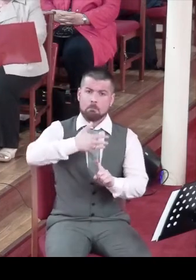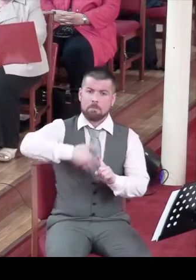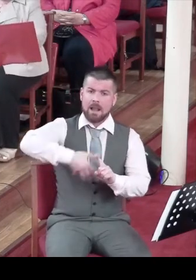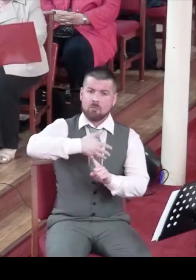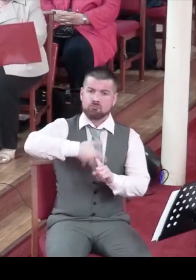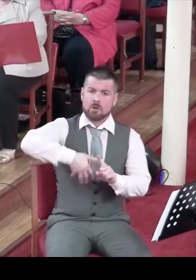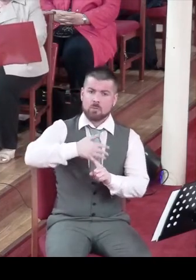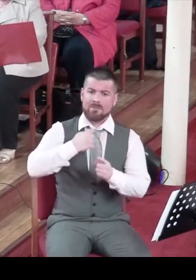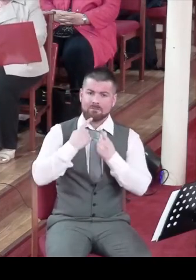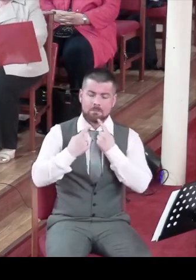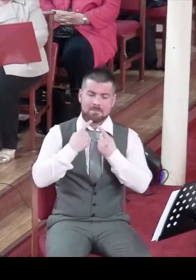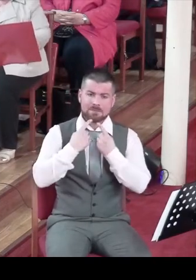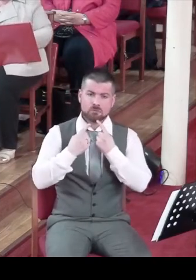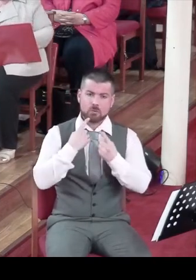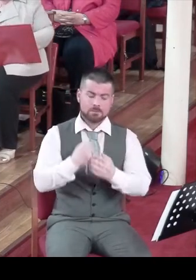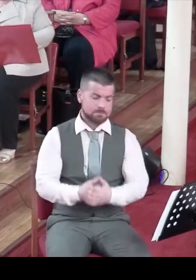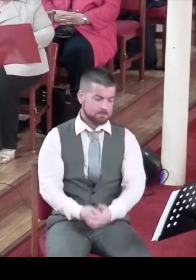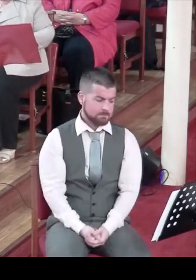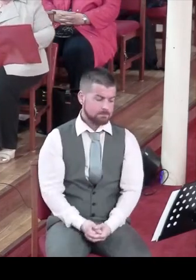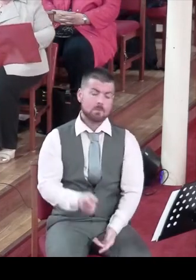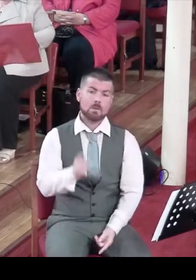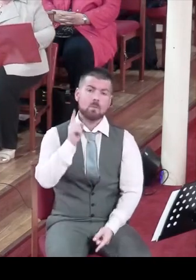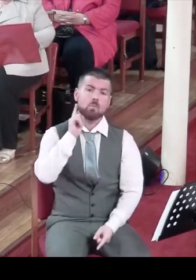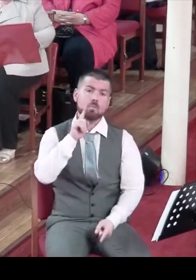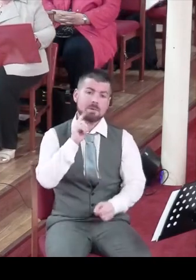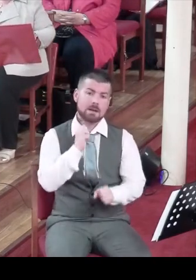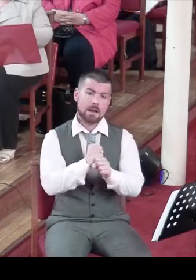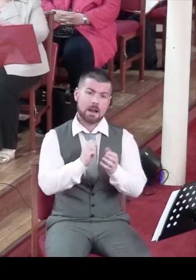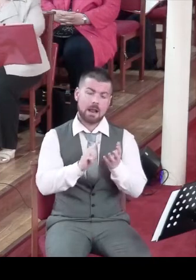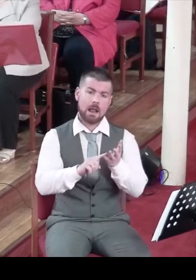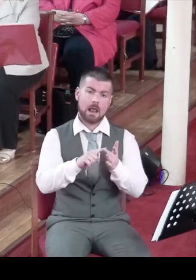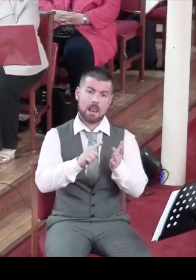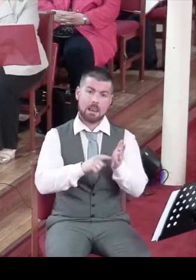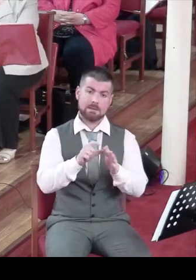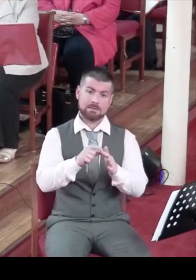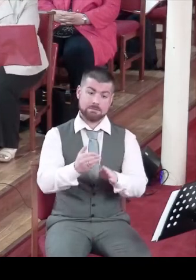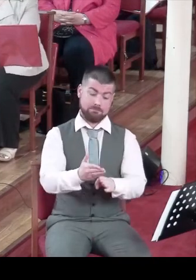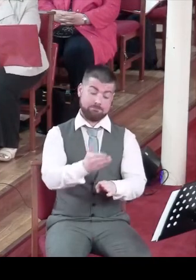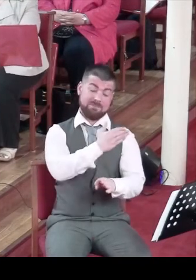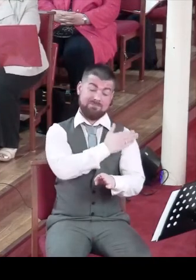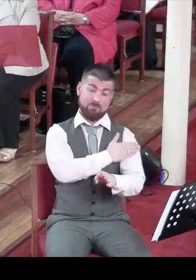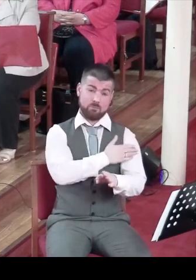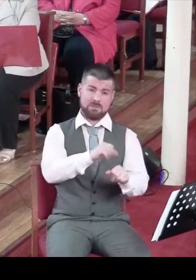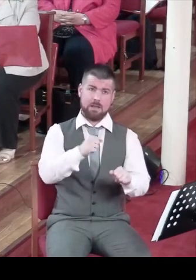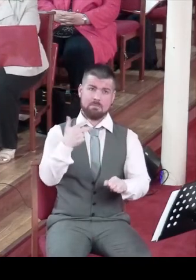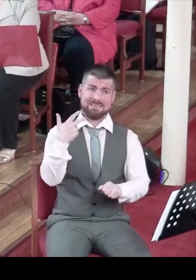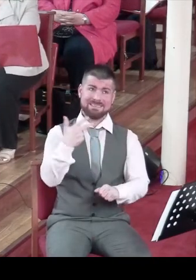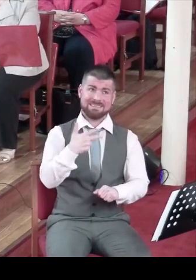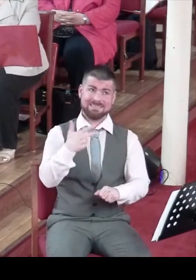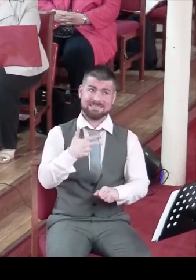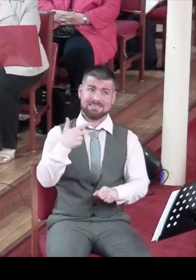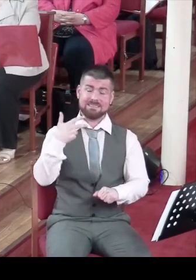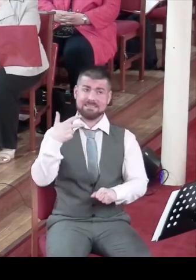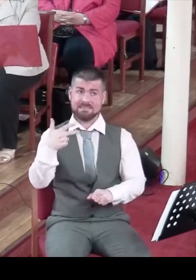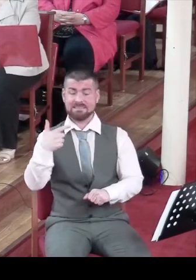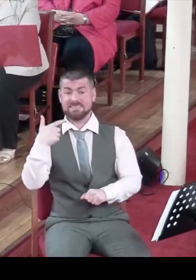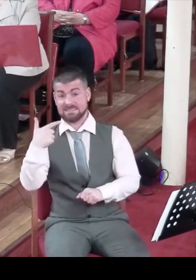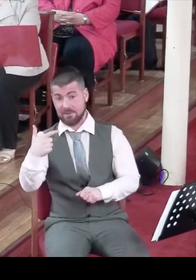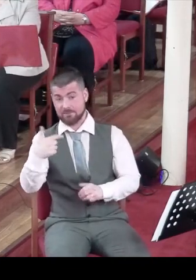detail. The Women's Guild, as it was then, started in